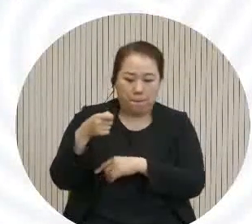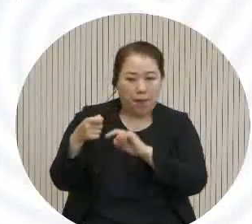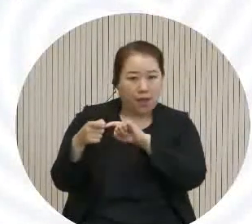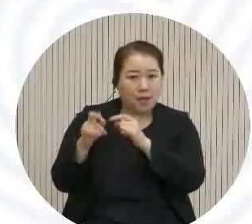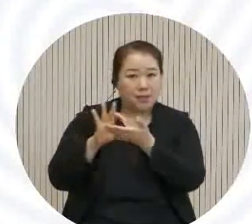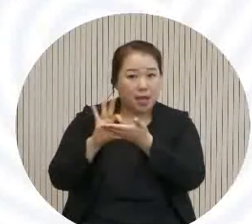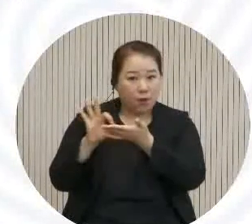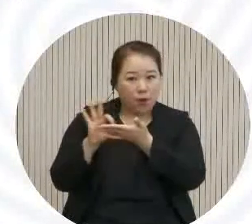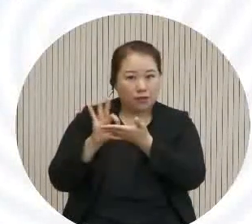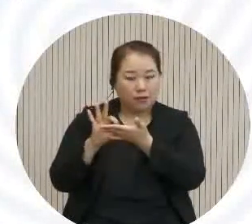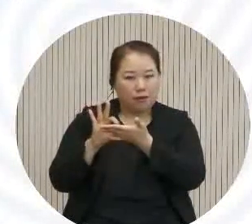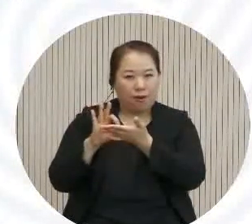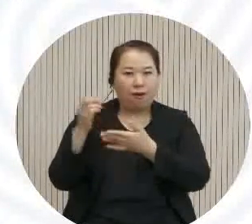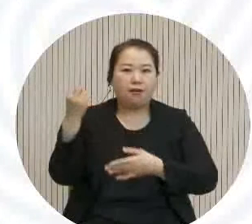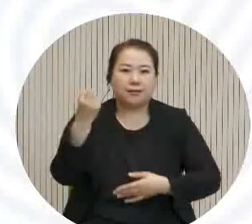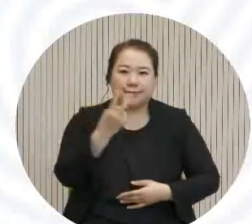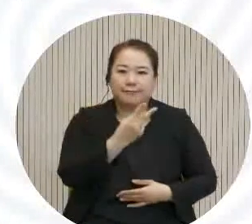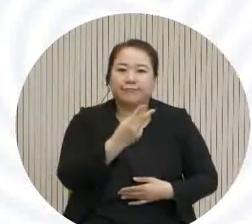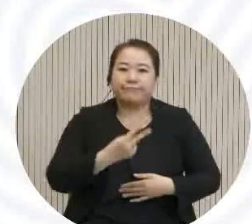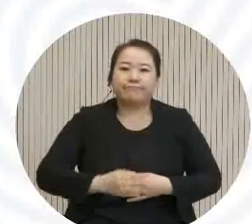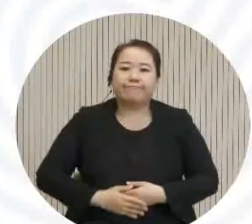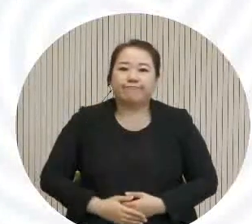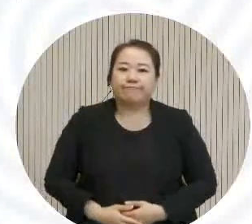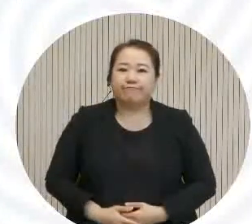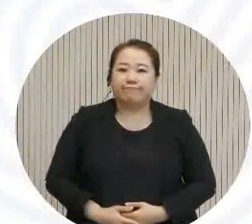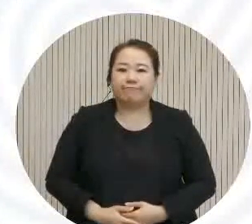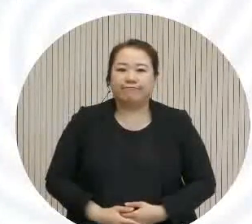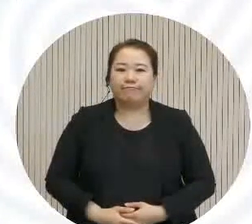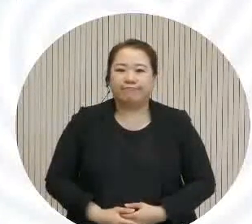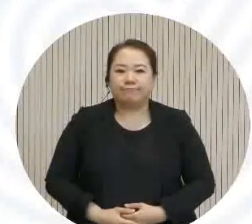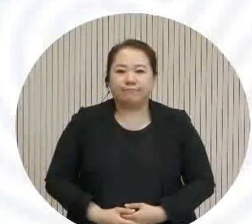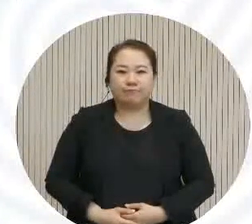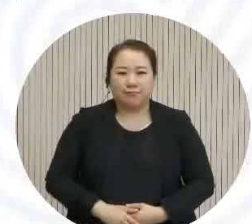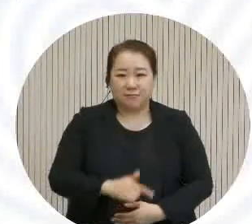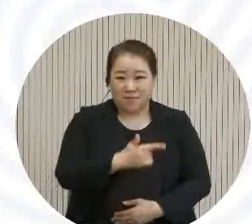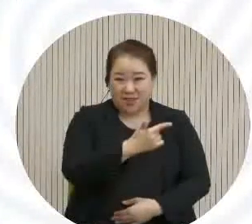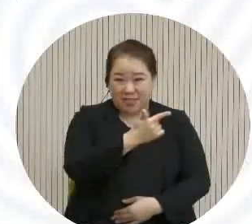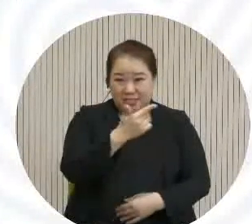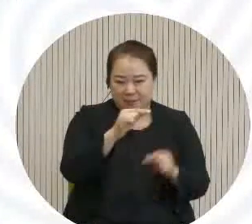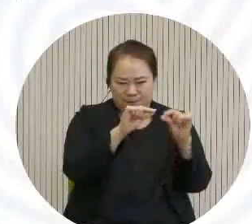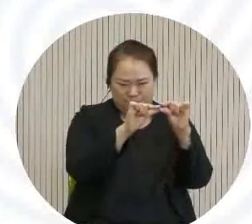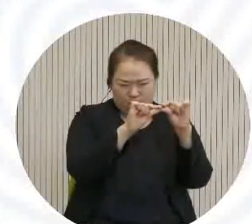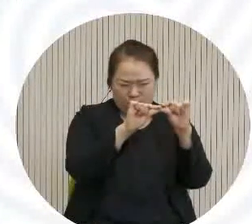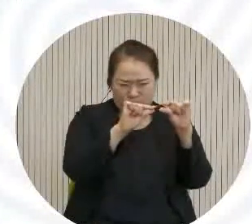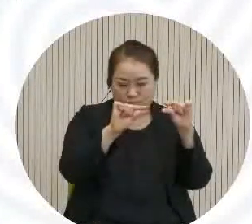how to use a thick black line and draw simple images with it.